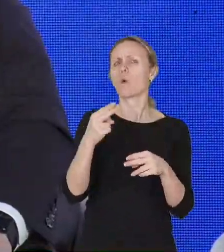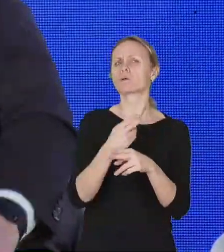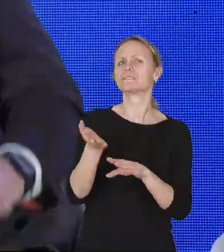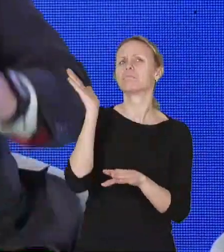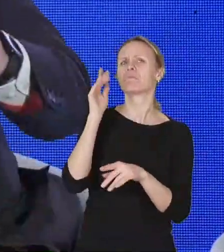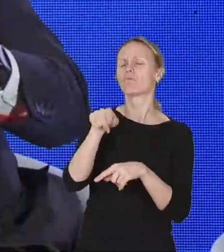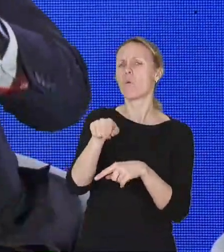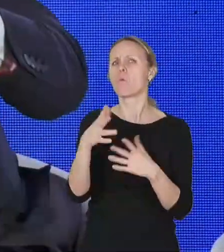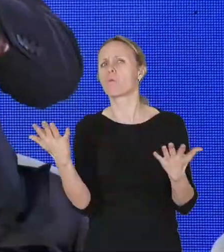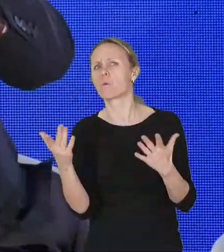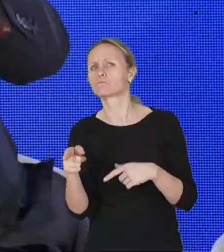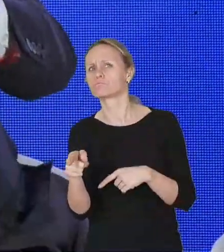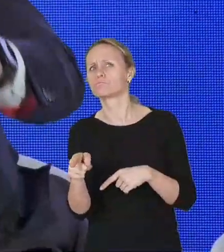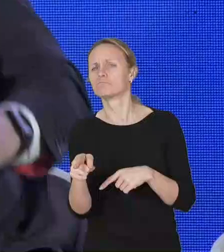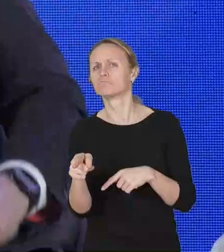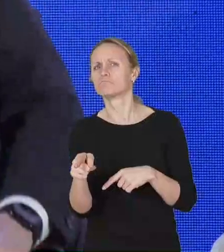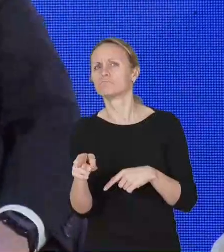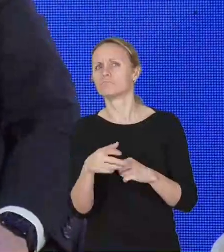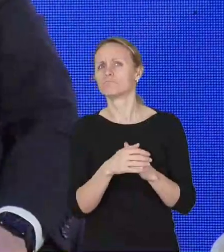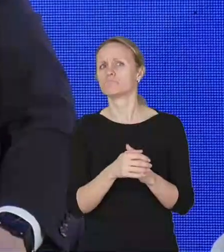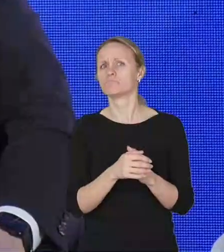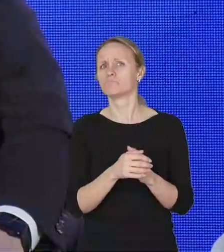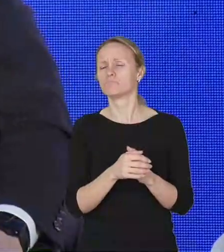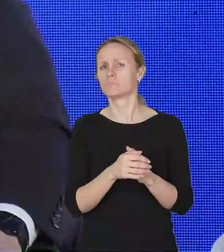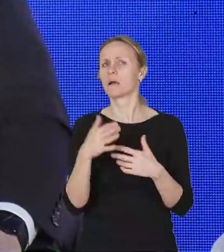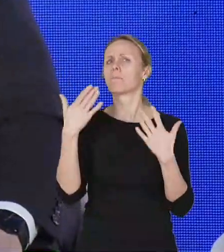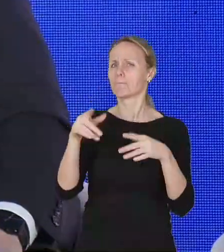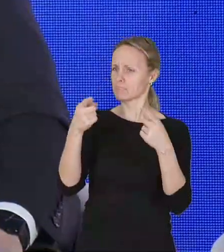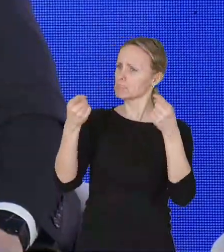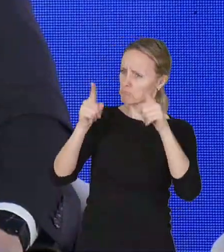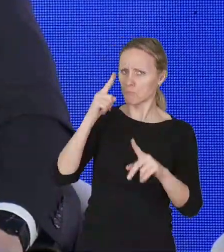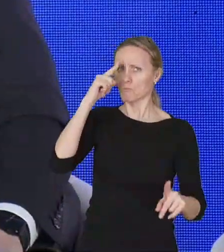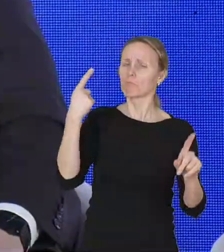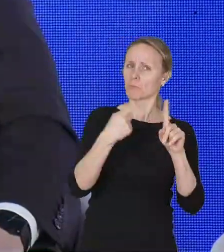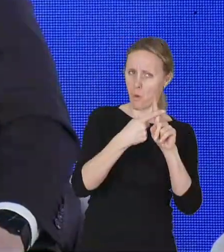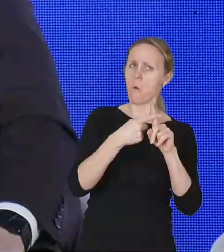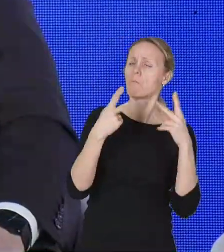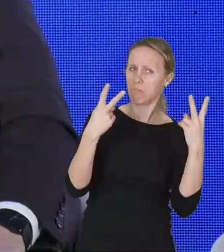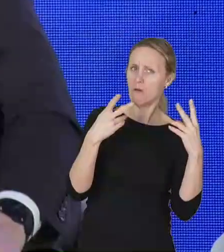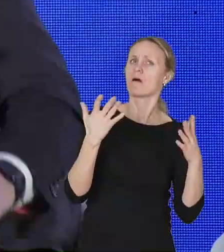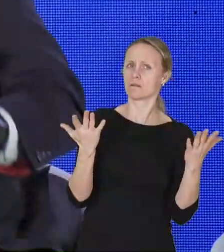would be and what steps should be taken. The